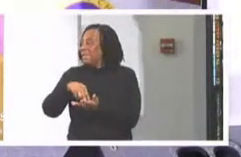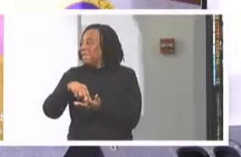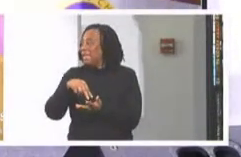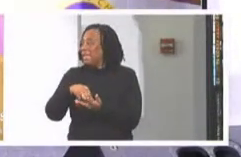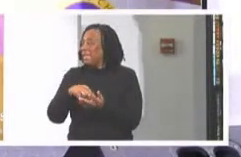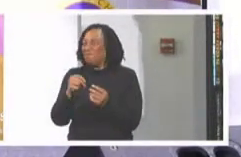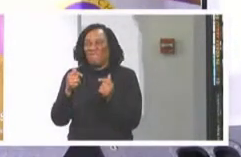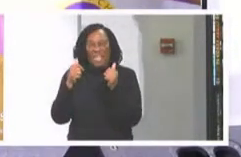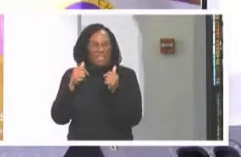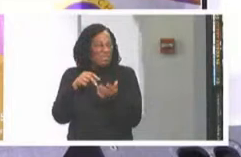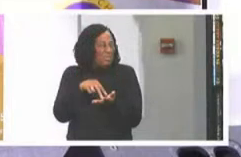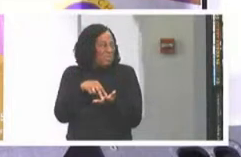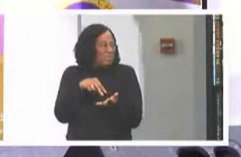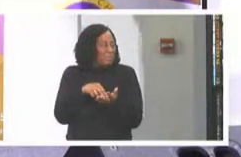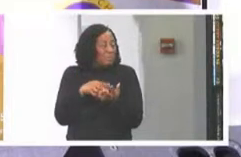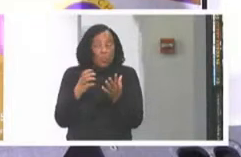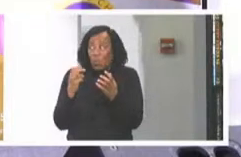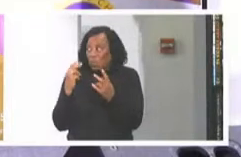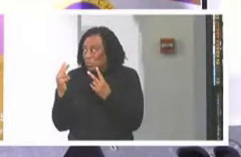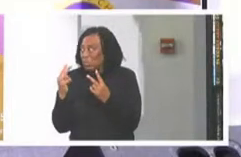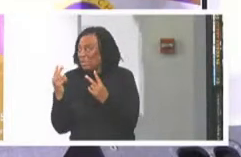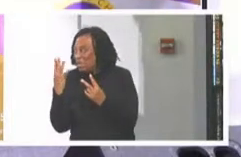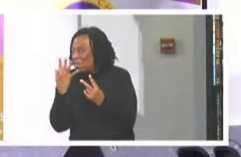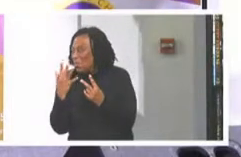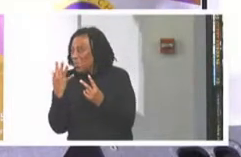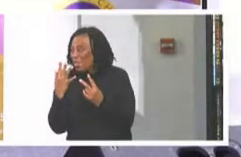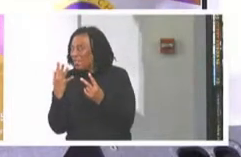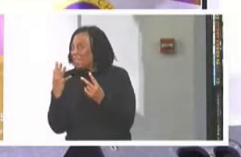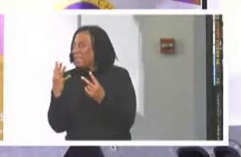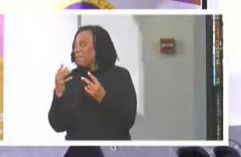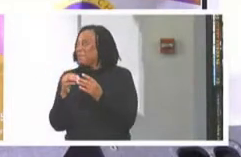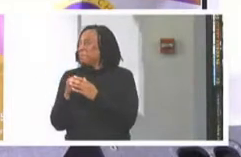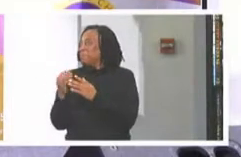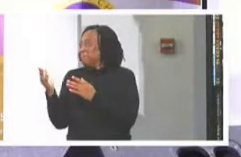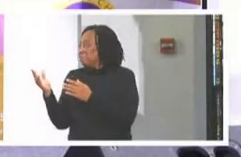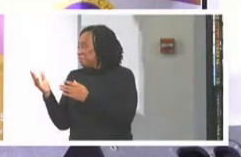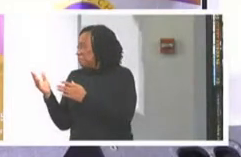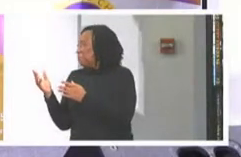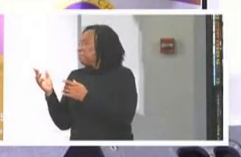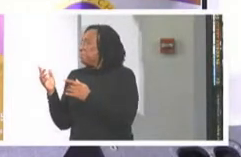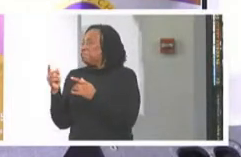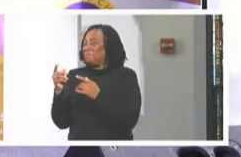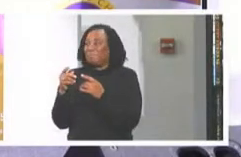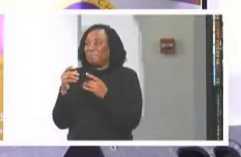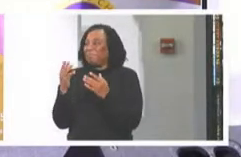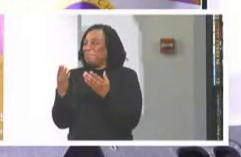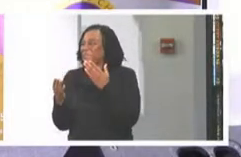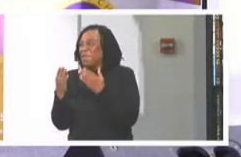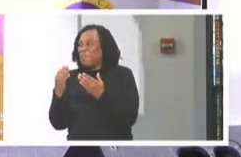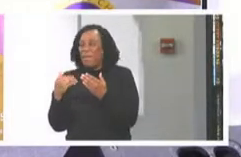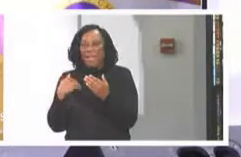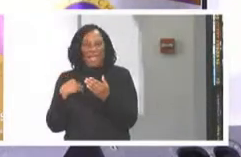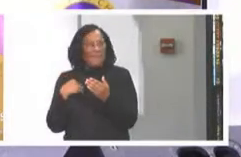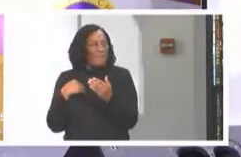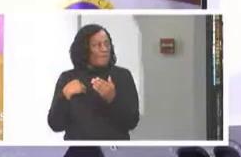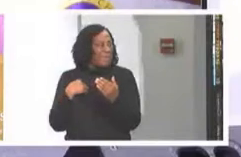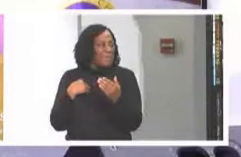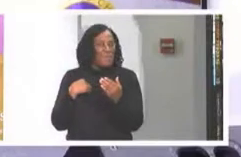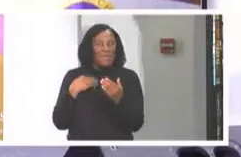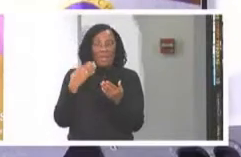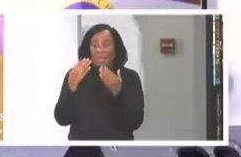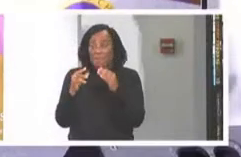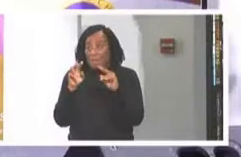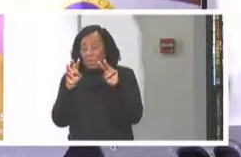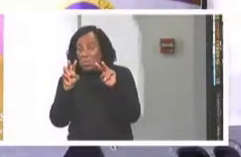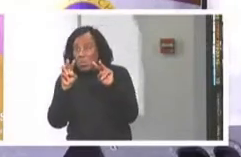real quick? We want to see you. You might be online, wherever you might be tuning in from. You might not have tuned in for a while. Amen.